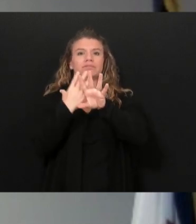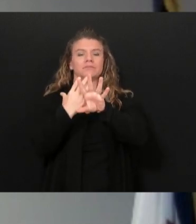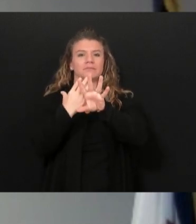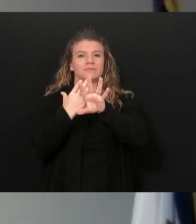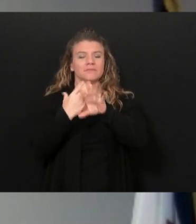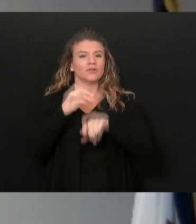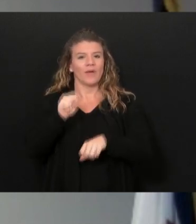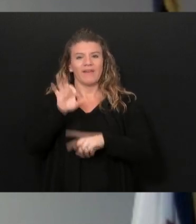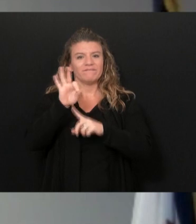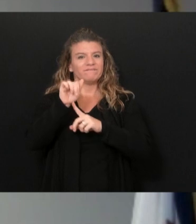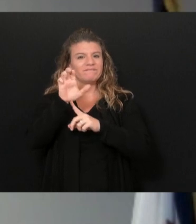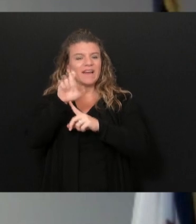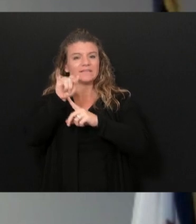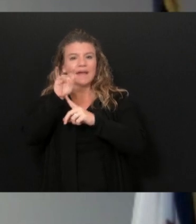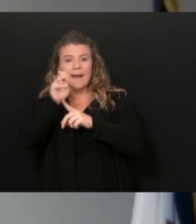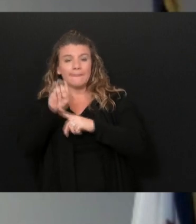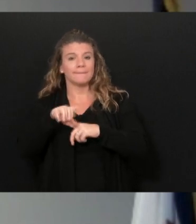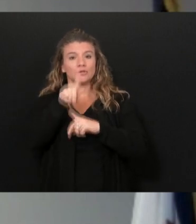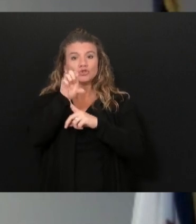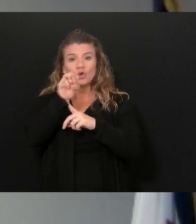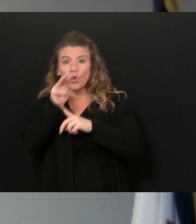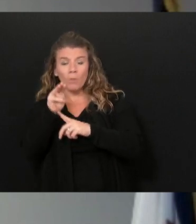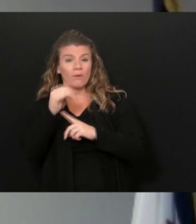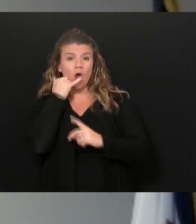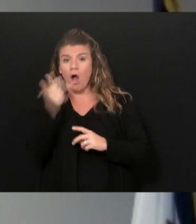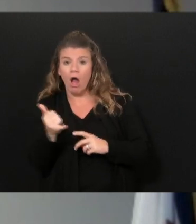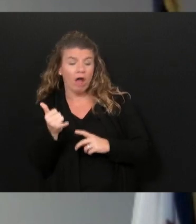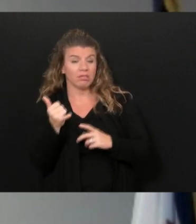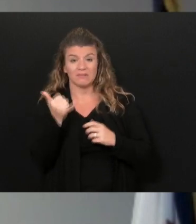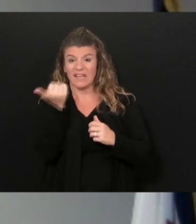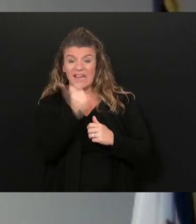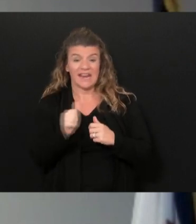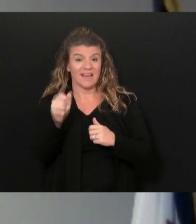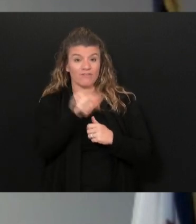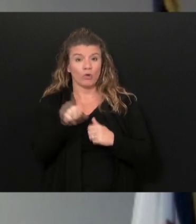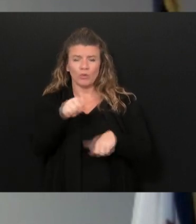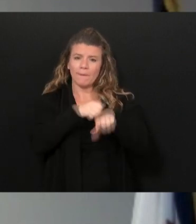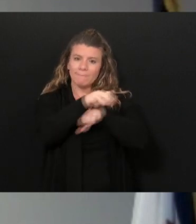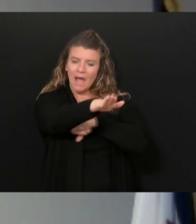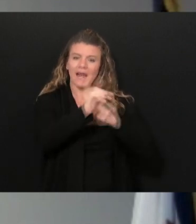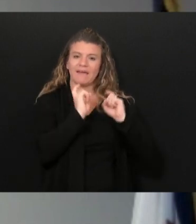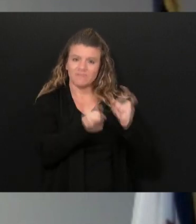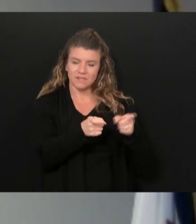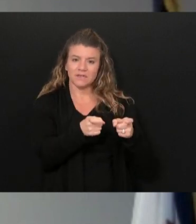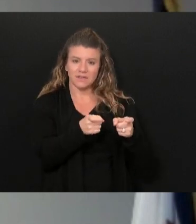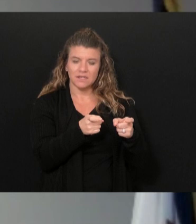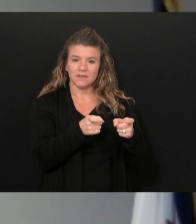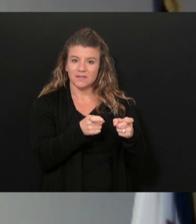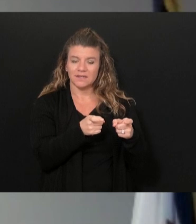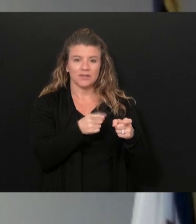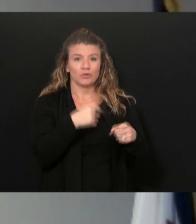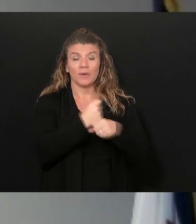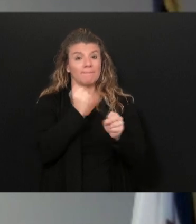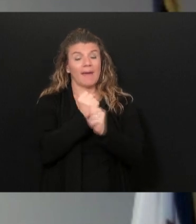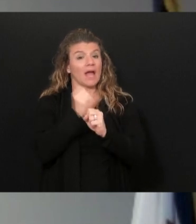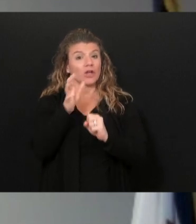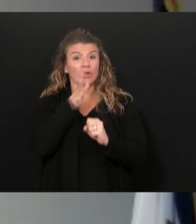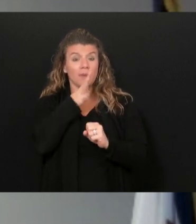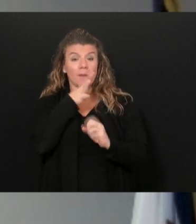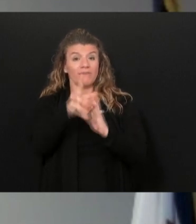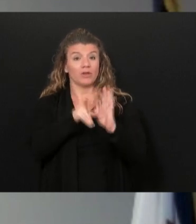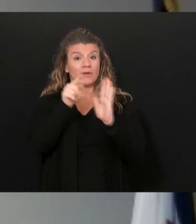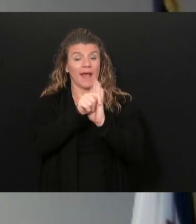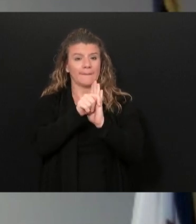FaceTime, Zoom, or just a telephone call. Send a gift. Make mom a video